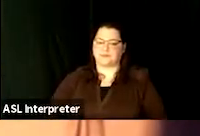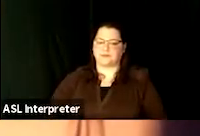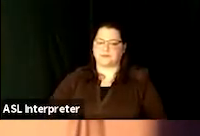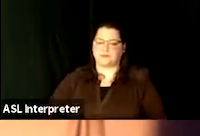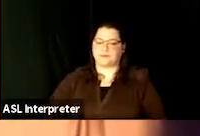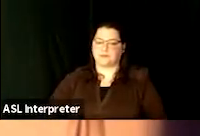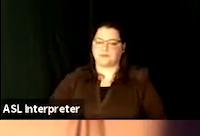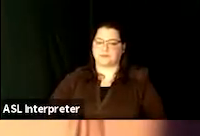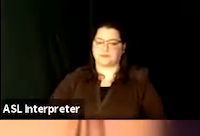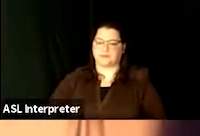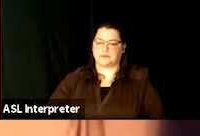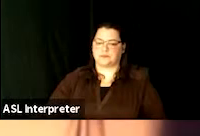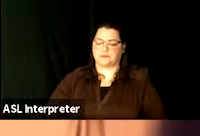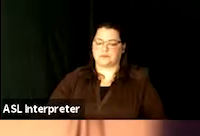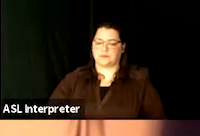Let us pray.